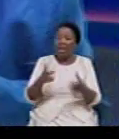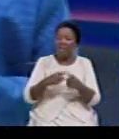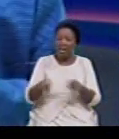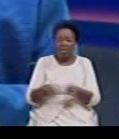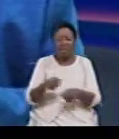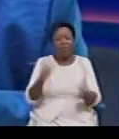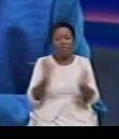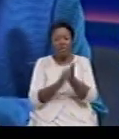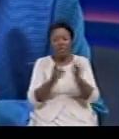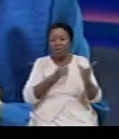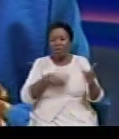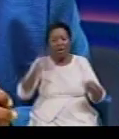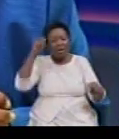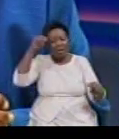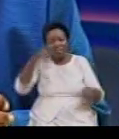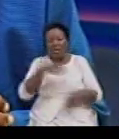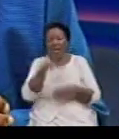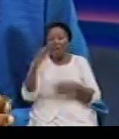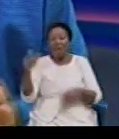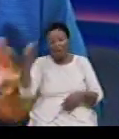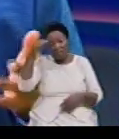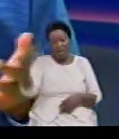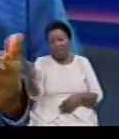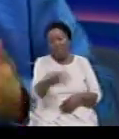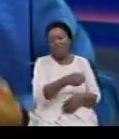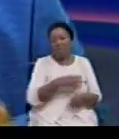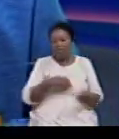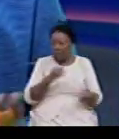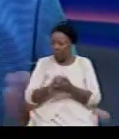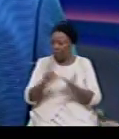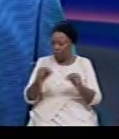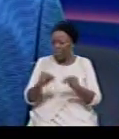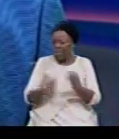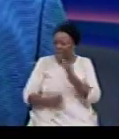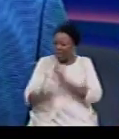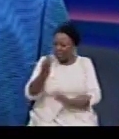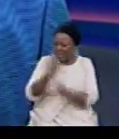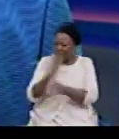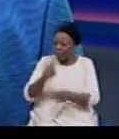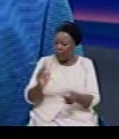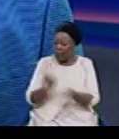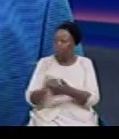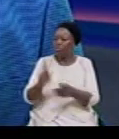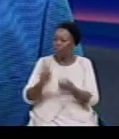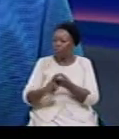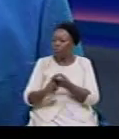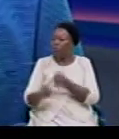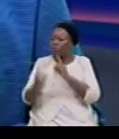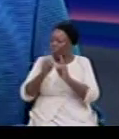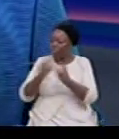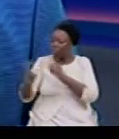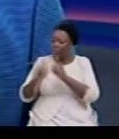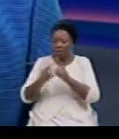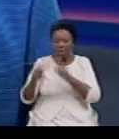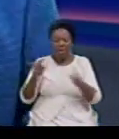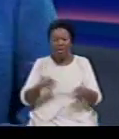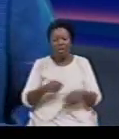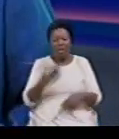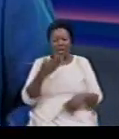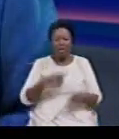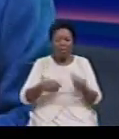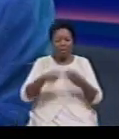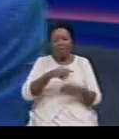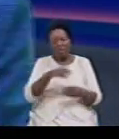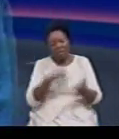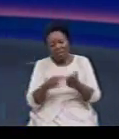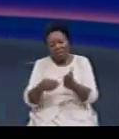you, don't complain. Instead of criticizing, instead of saying, God, where are you? Where are you? The people that are asking